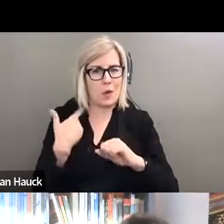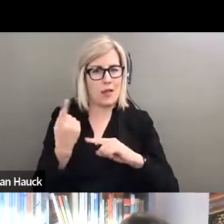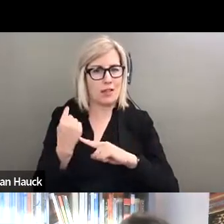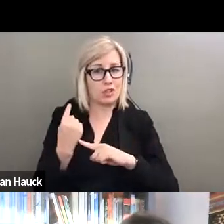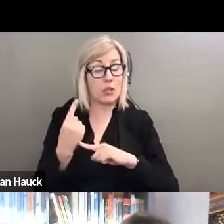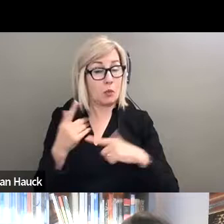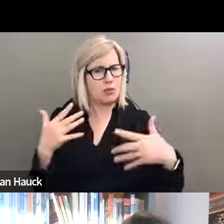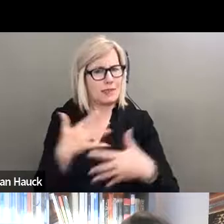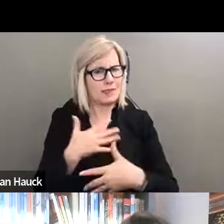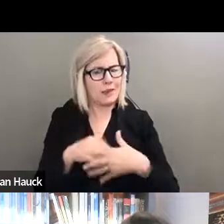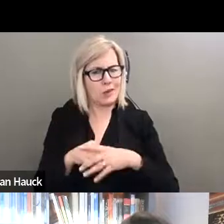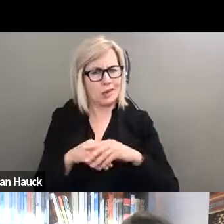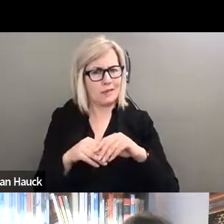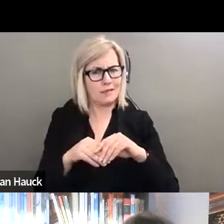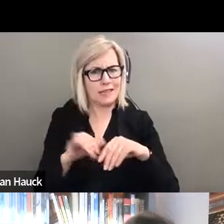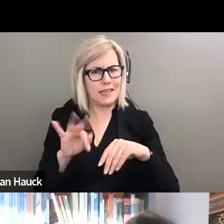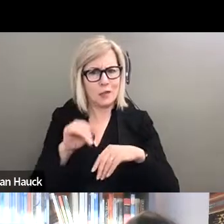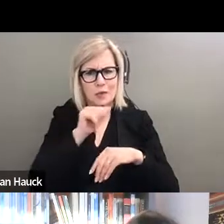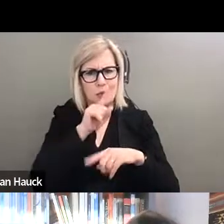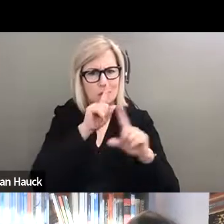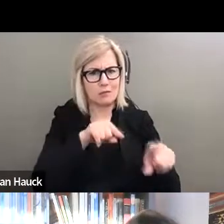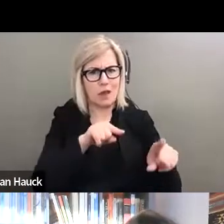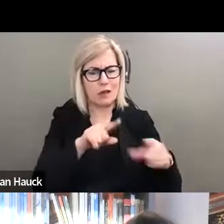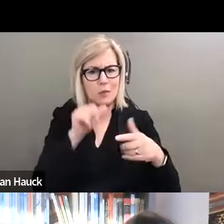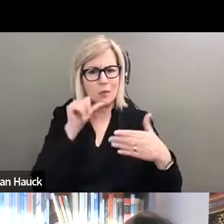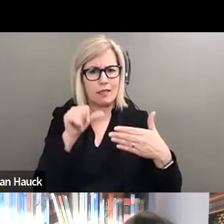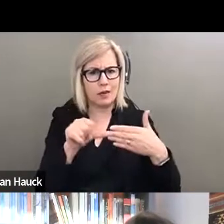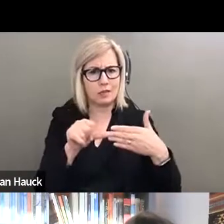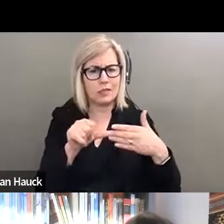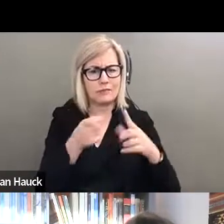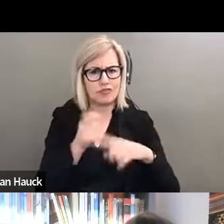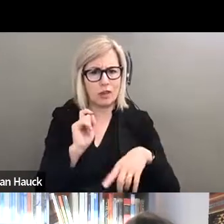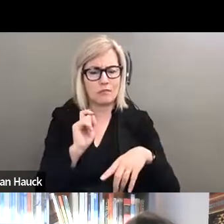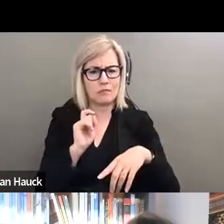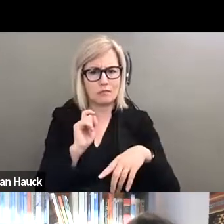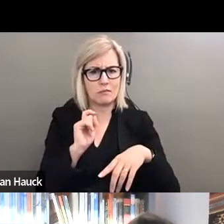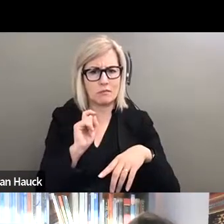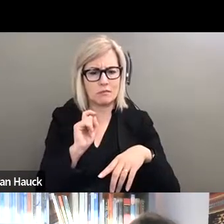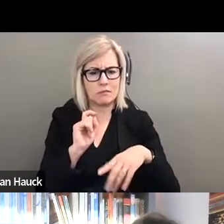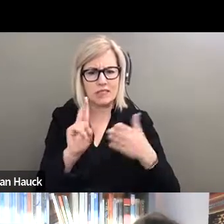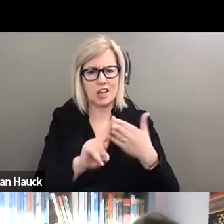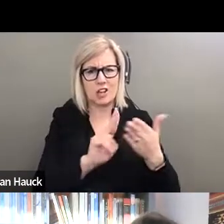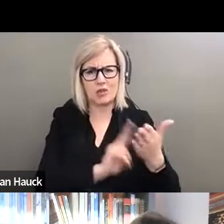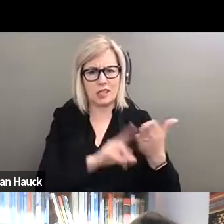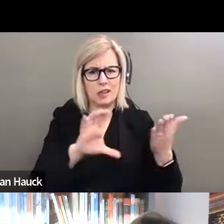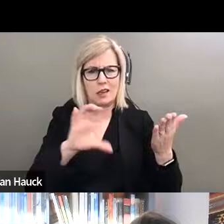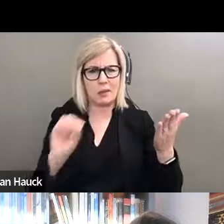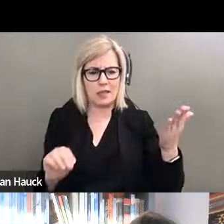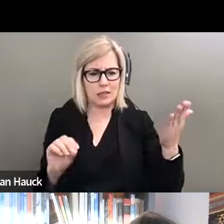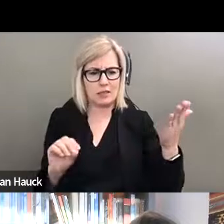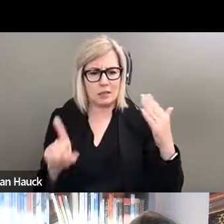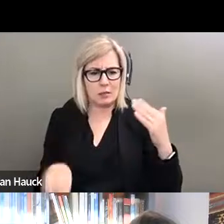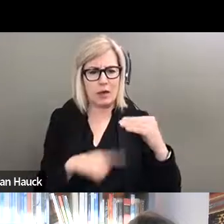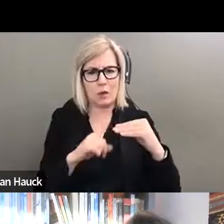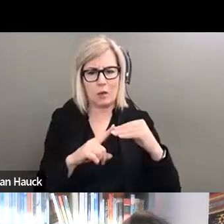were really scary. And if you didn't like respond to letters from these contracted companies